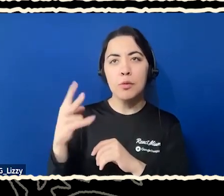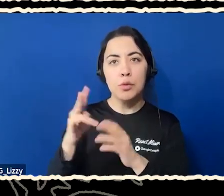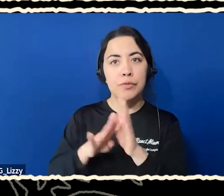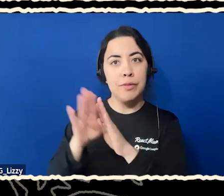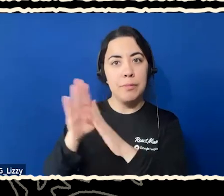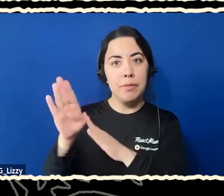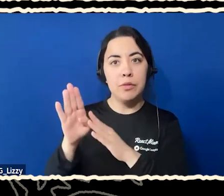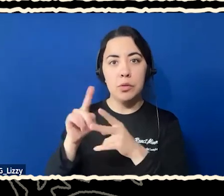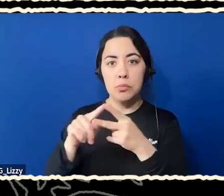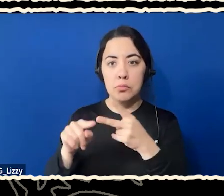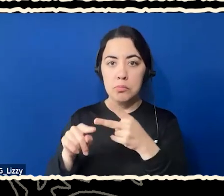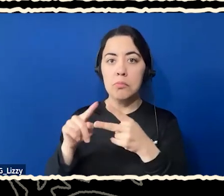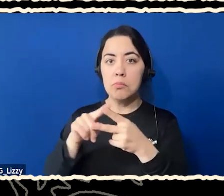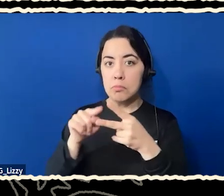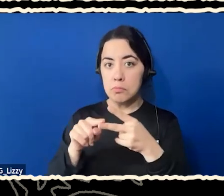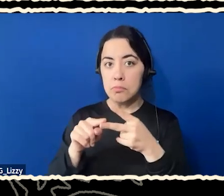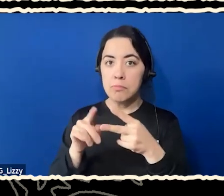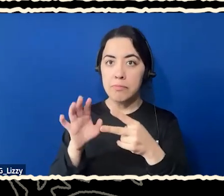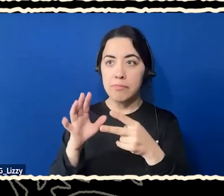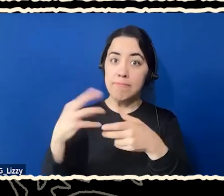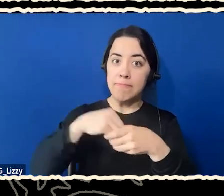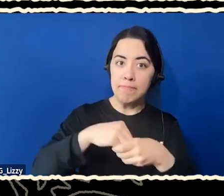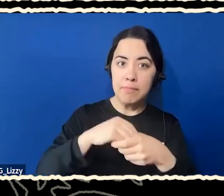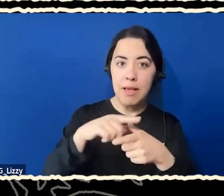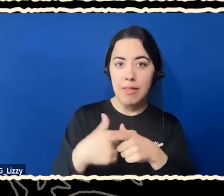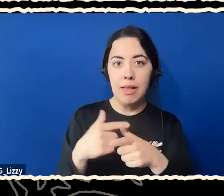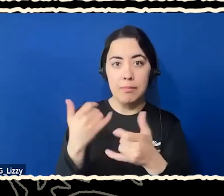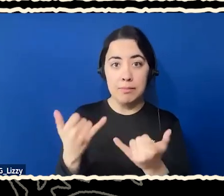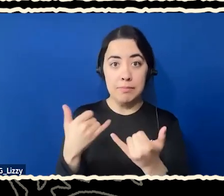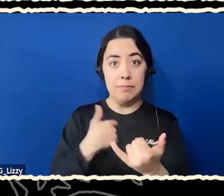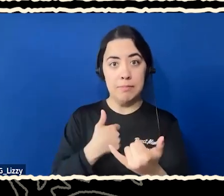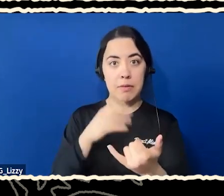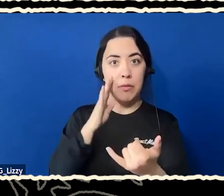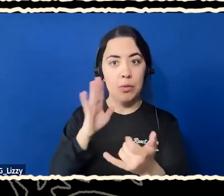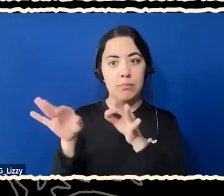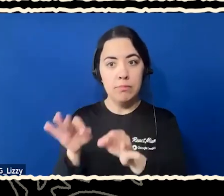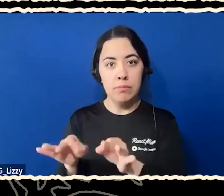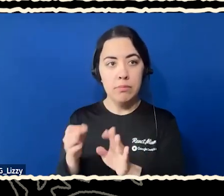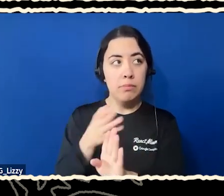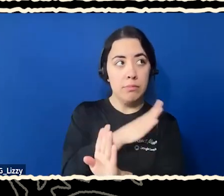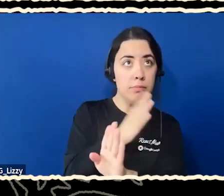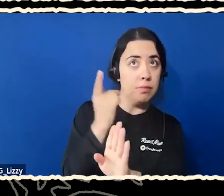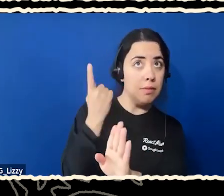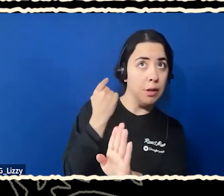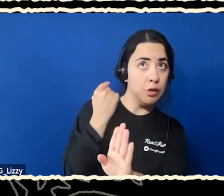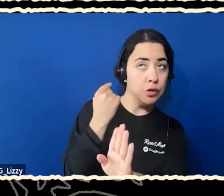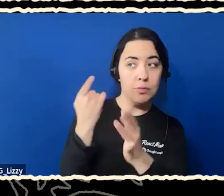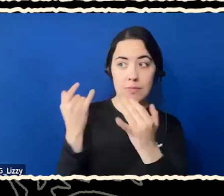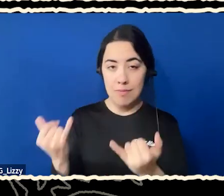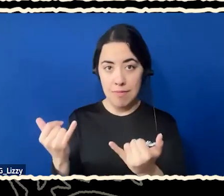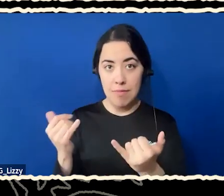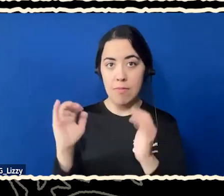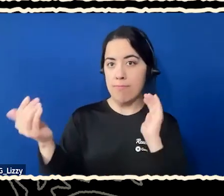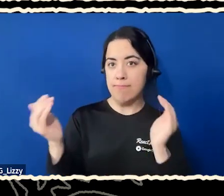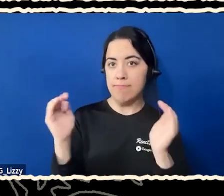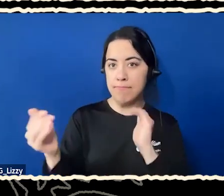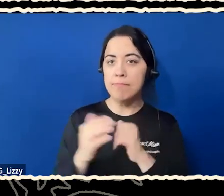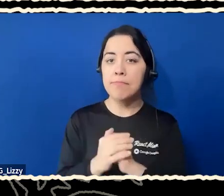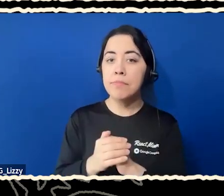use AI from last year until now. So cache can do many things,